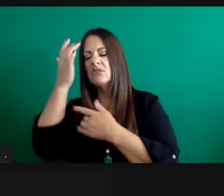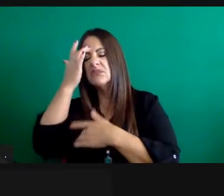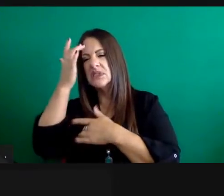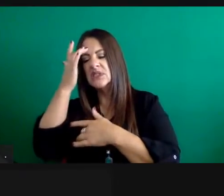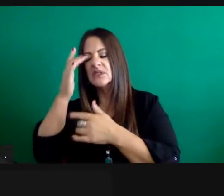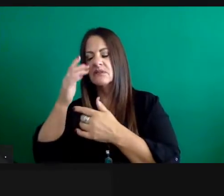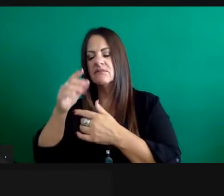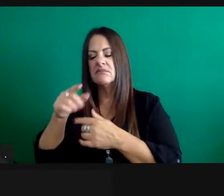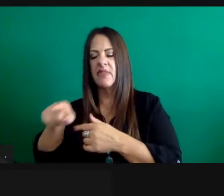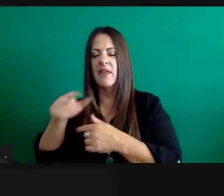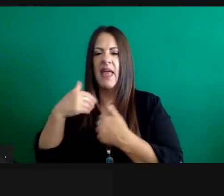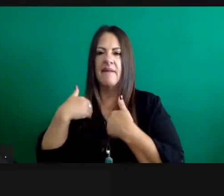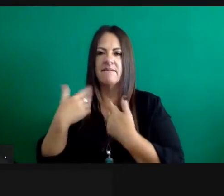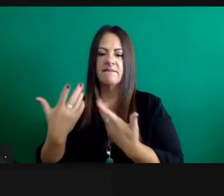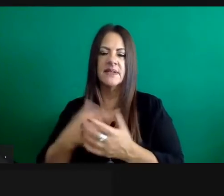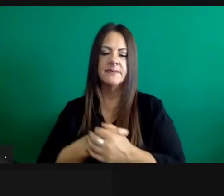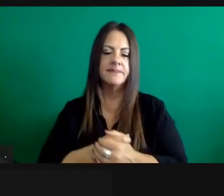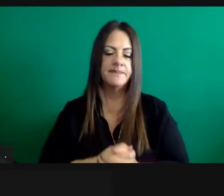Ron Lynn, LA Times.